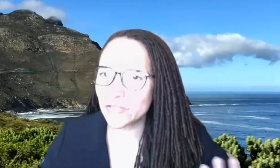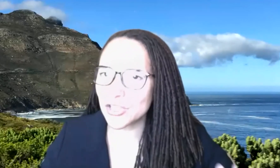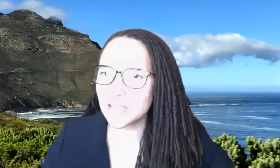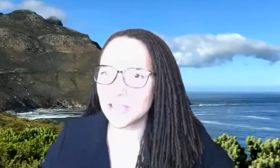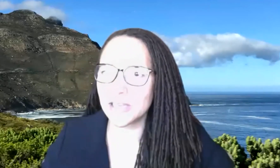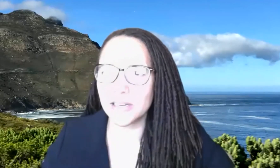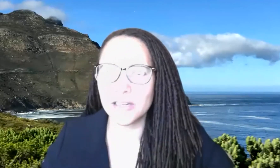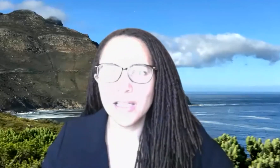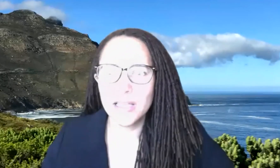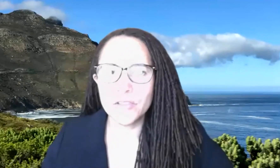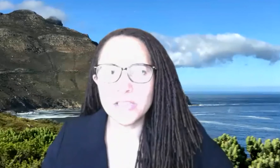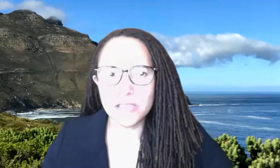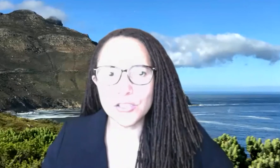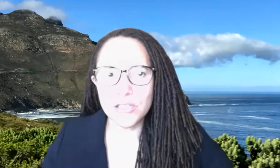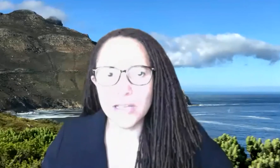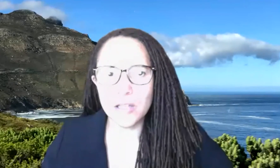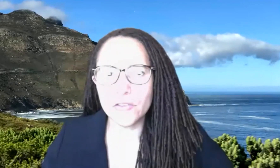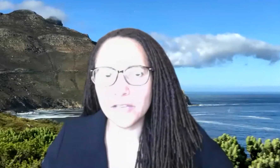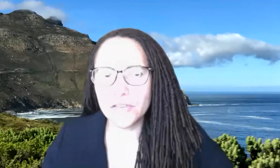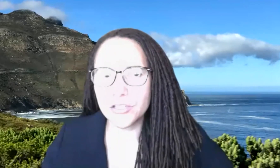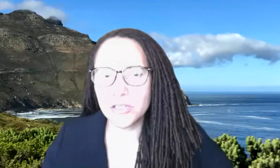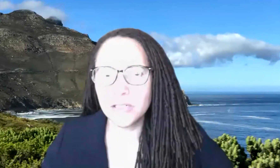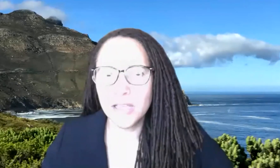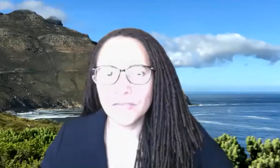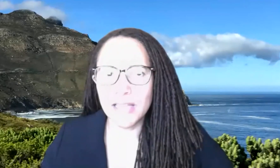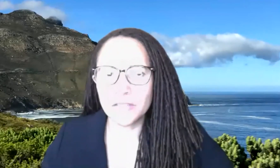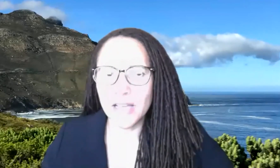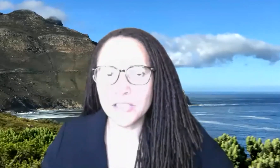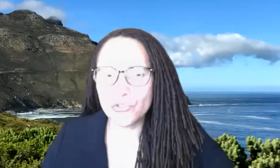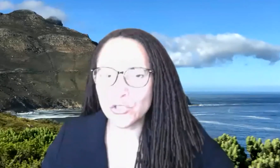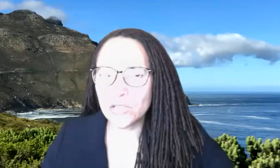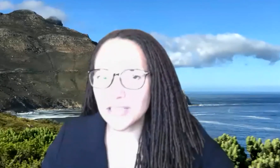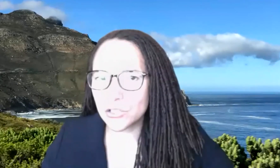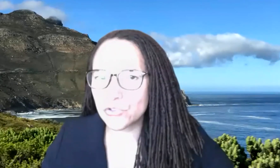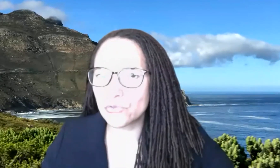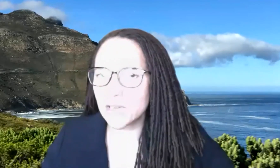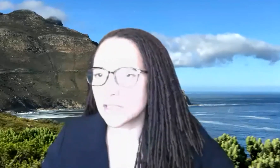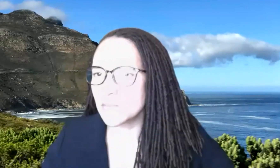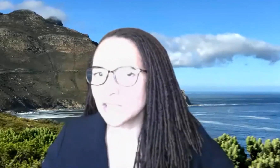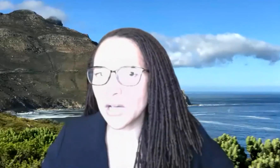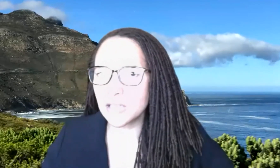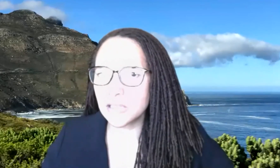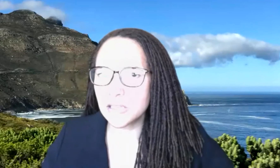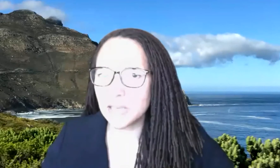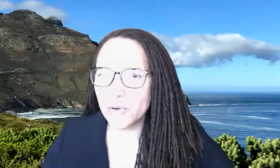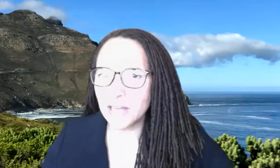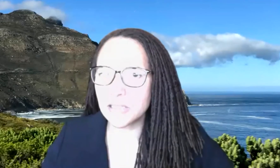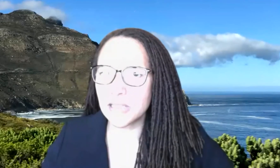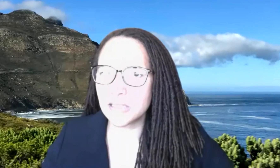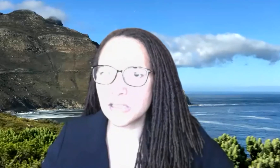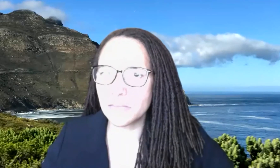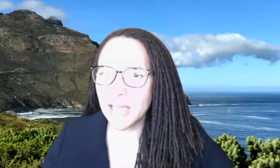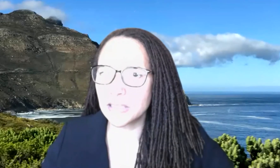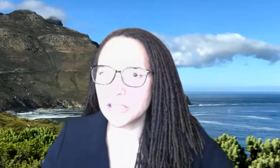brief justice here. And for this discussion, I'll offer a definition that defines structural and institutional racism as policies and practices